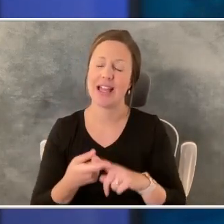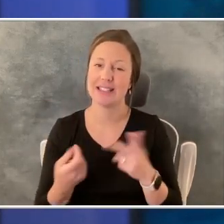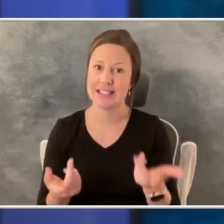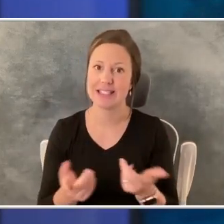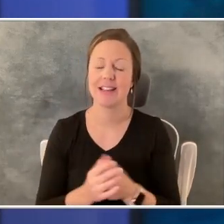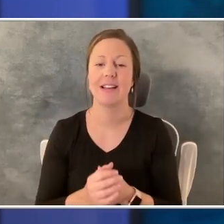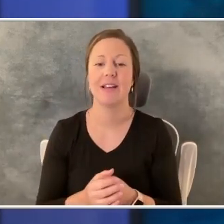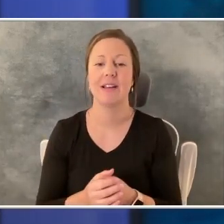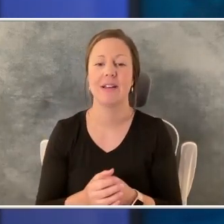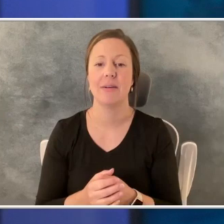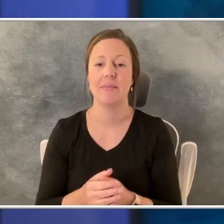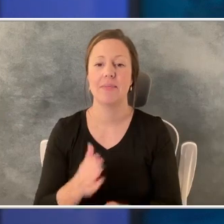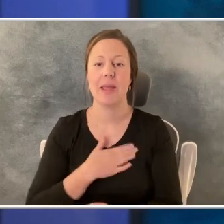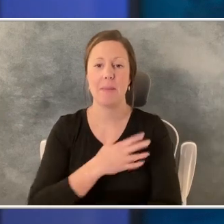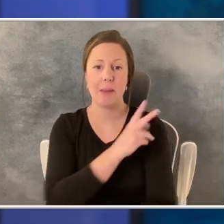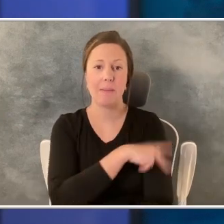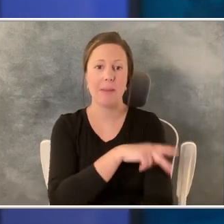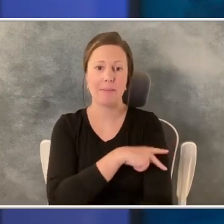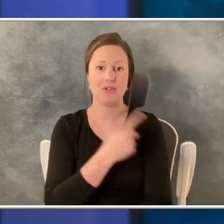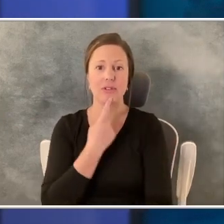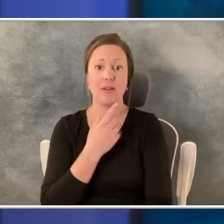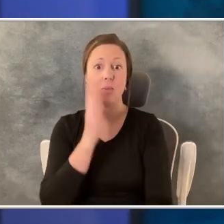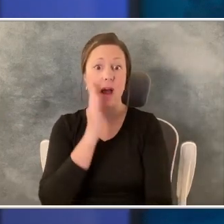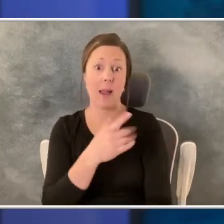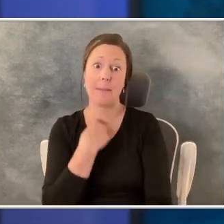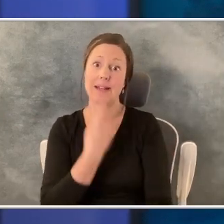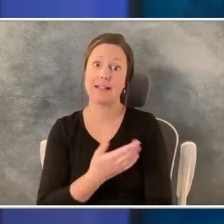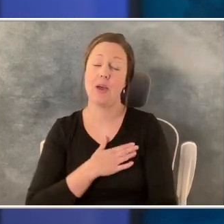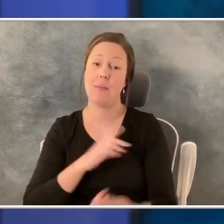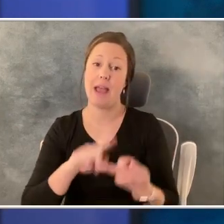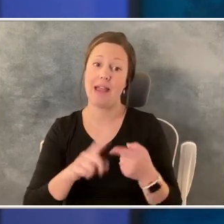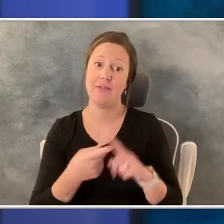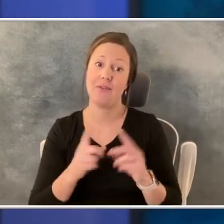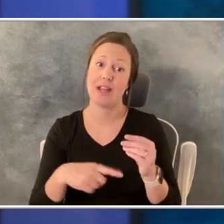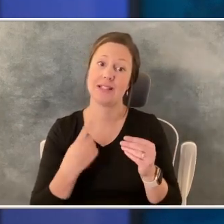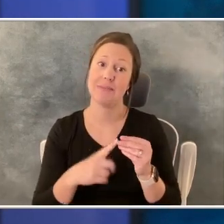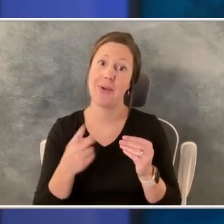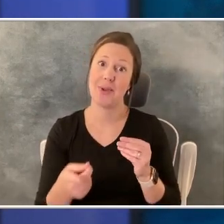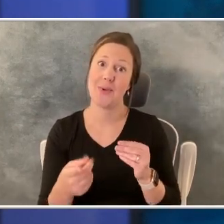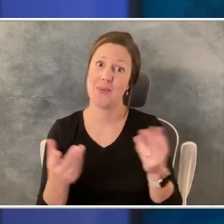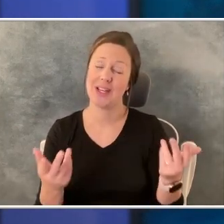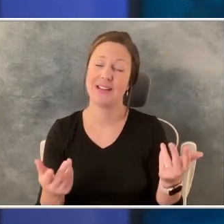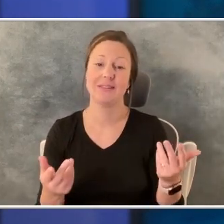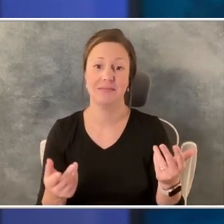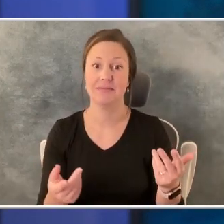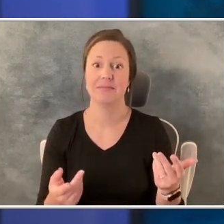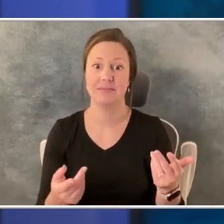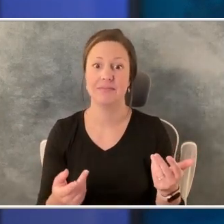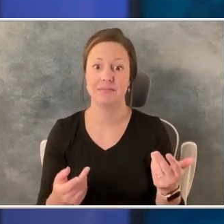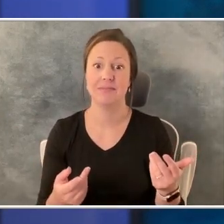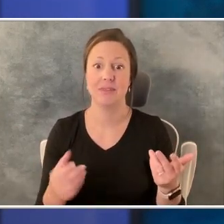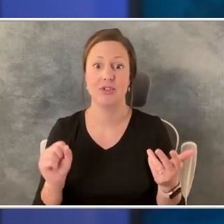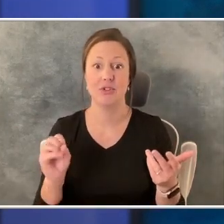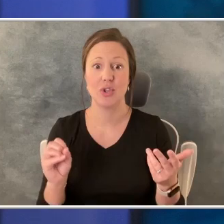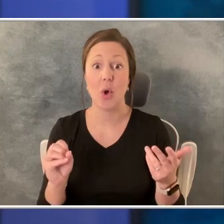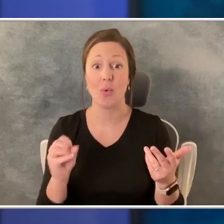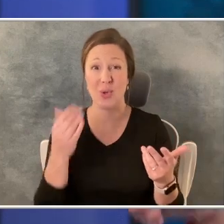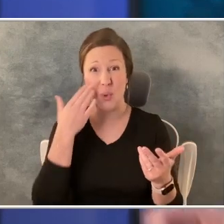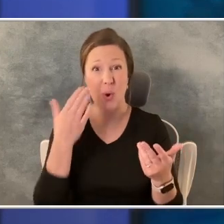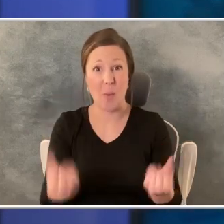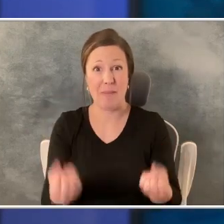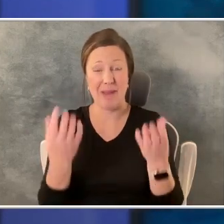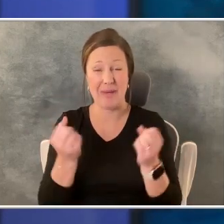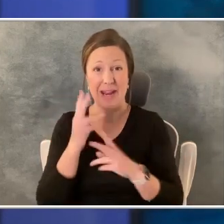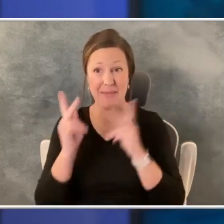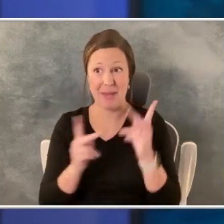I'm going to tell my friends about you, and then the next person comes in, well, you know who told me, and suddenly you're like, gosh, I want to go to that book club, Right. But it's just